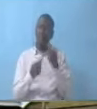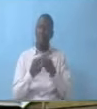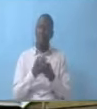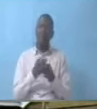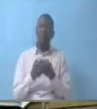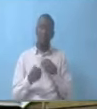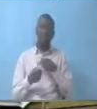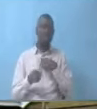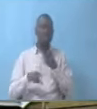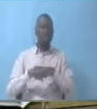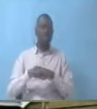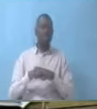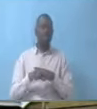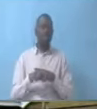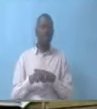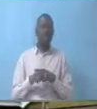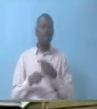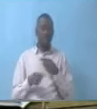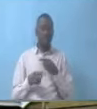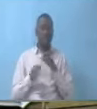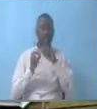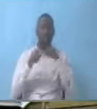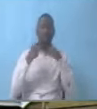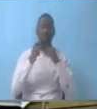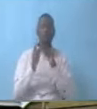decrees, and the context of them will explain. Indeed,